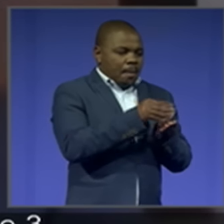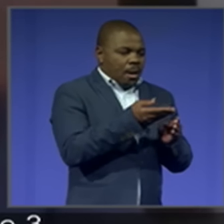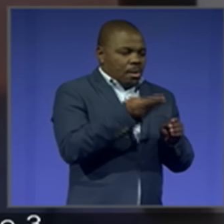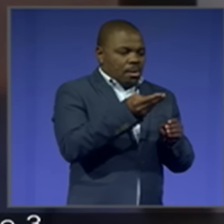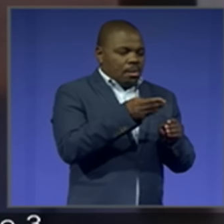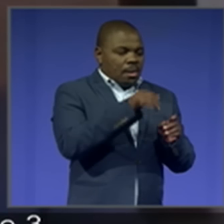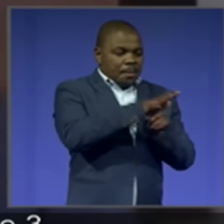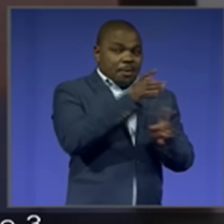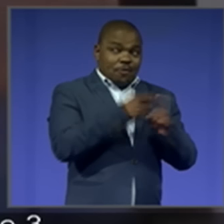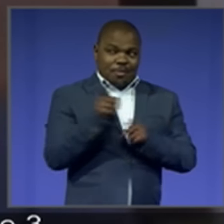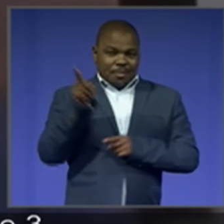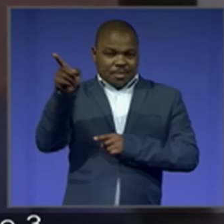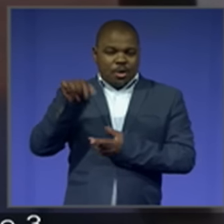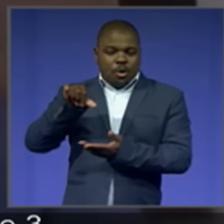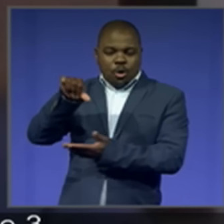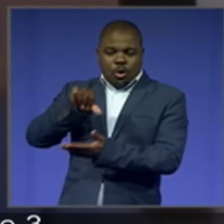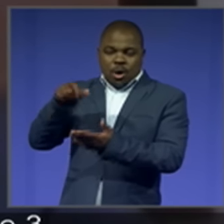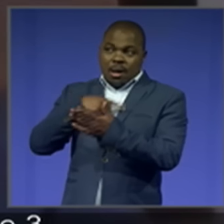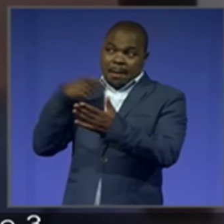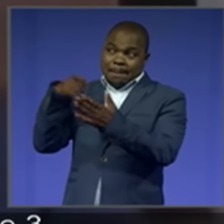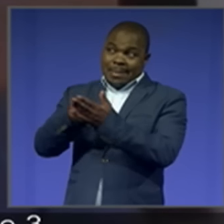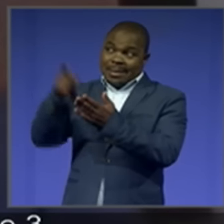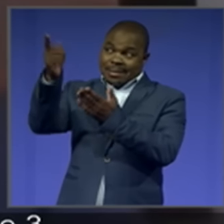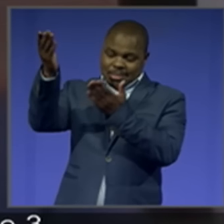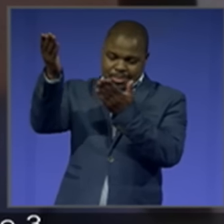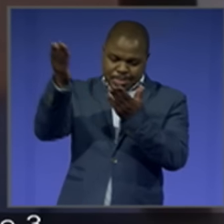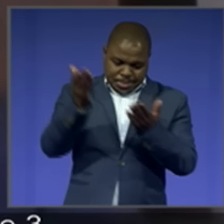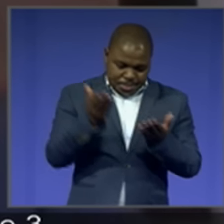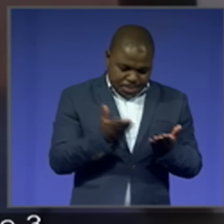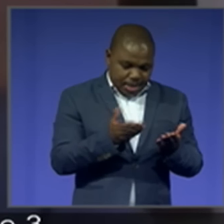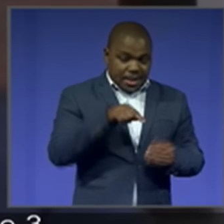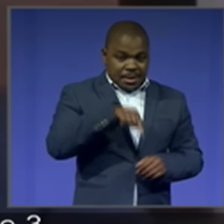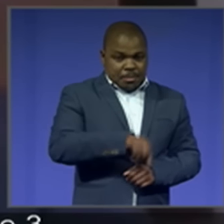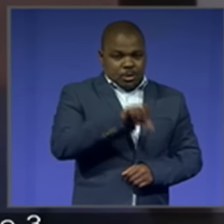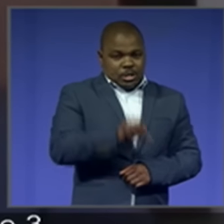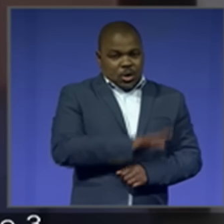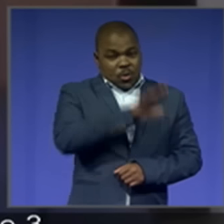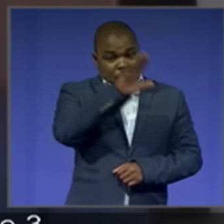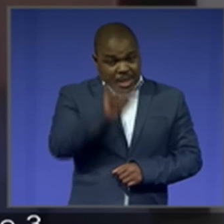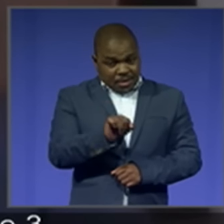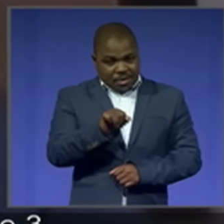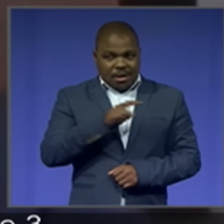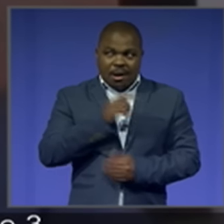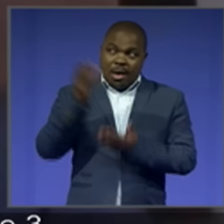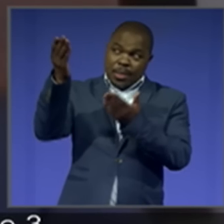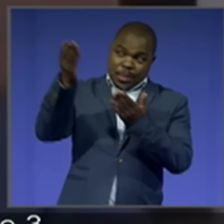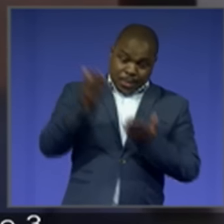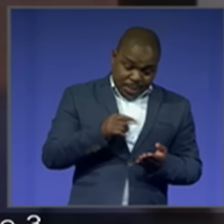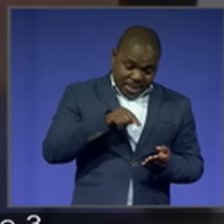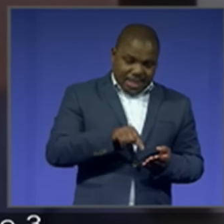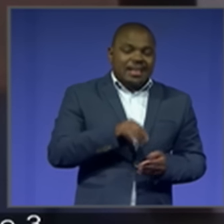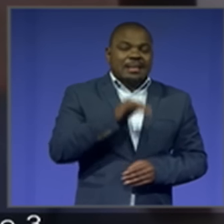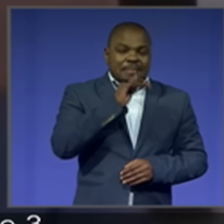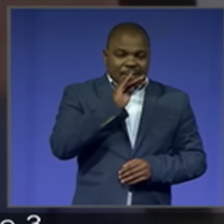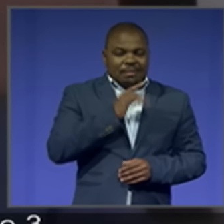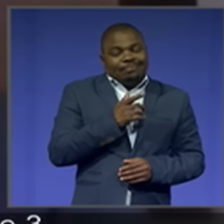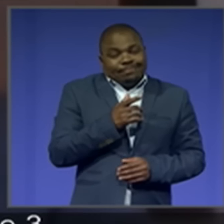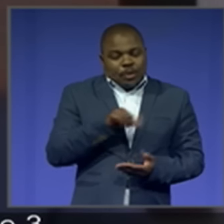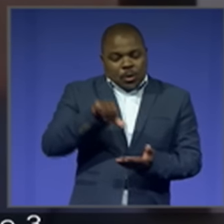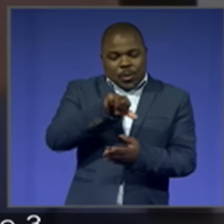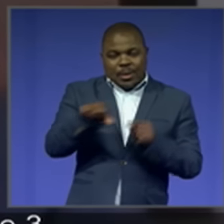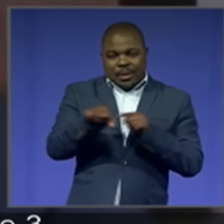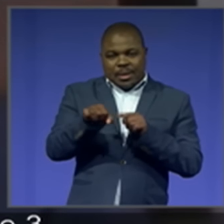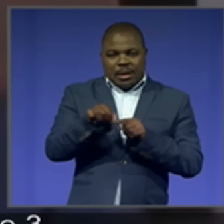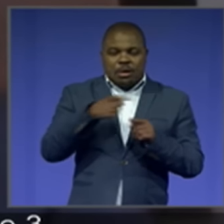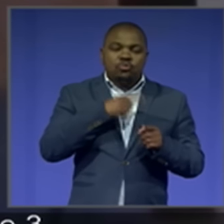oli e tala re importa e kena ka hare naha ya rona South Africa, ke tsona di-import tseo re buang ka tsona, fela oli eno e tala